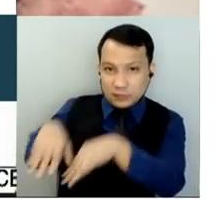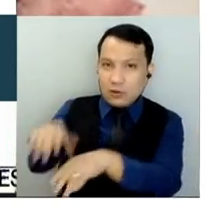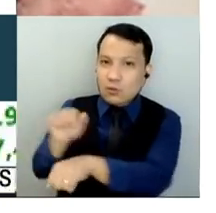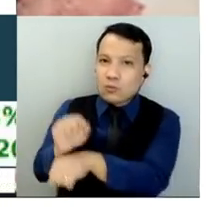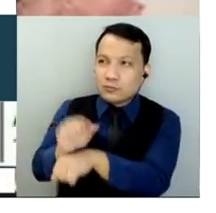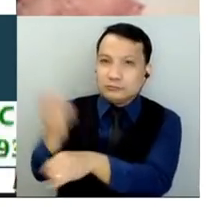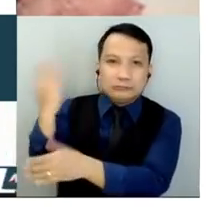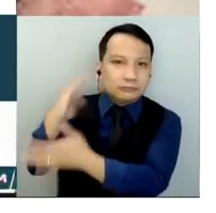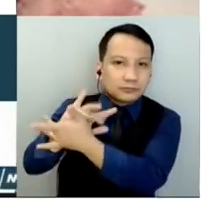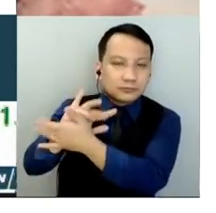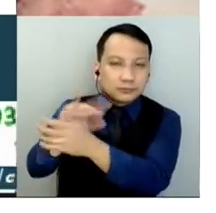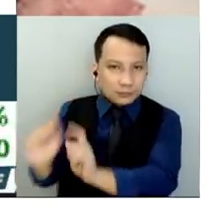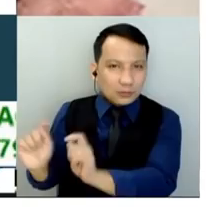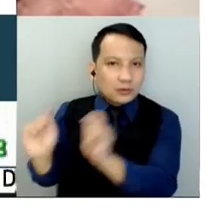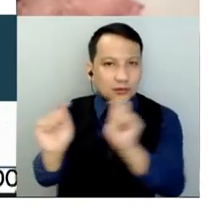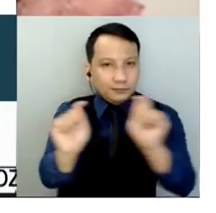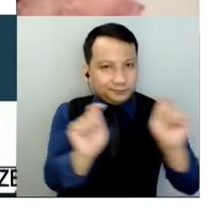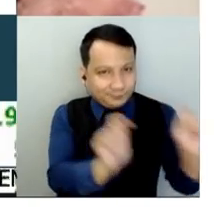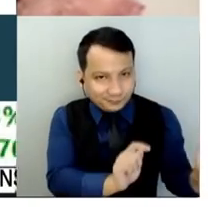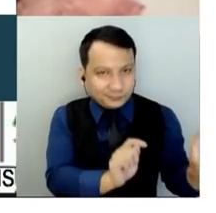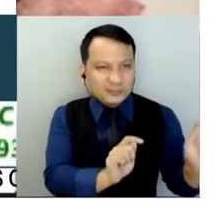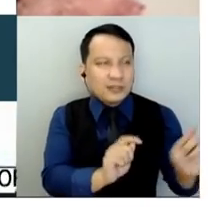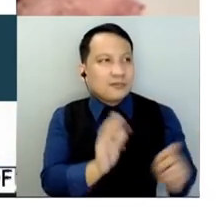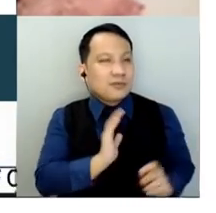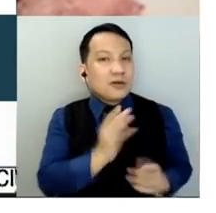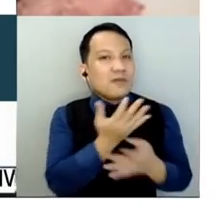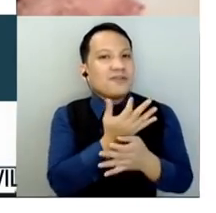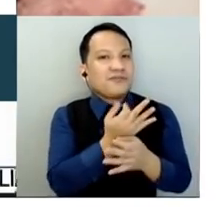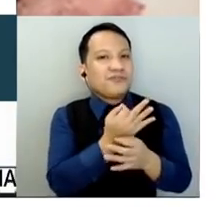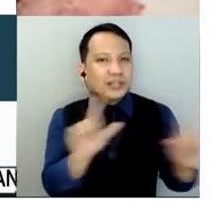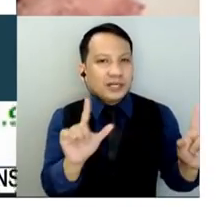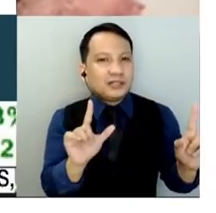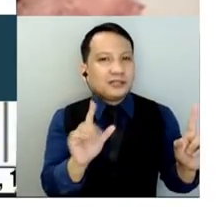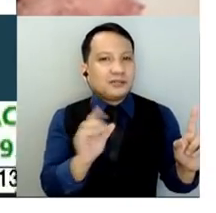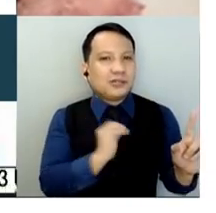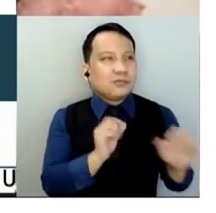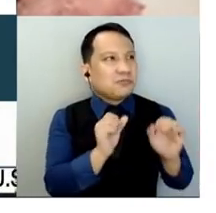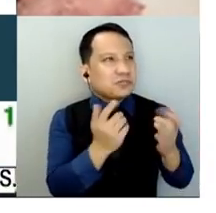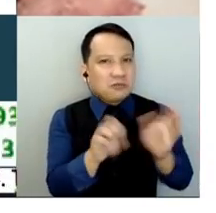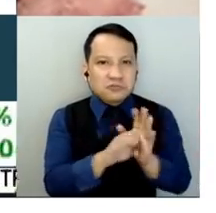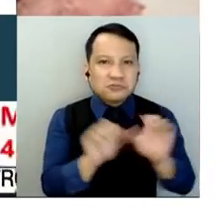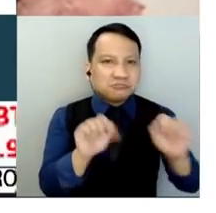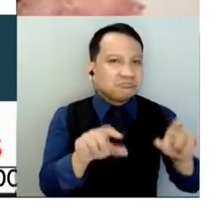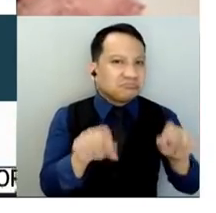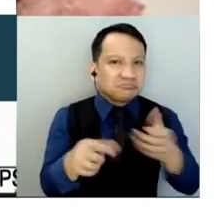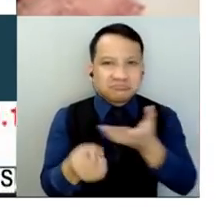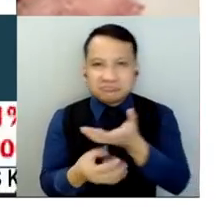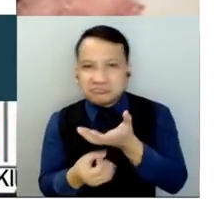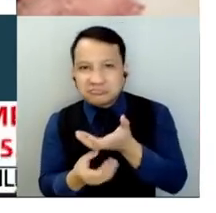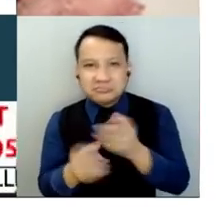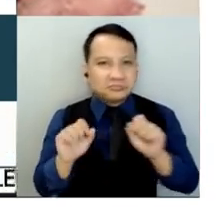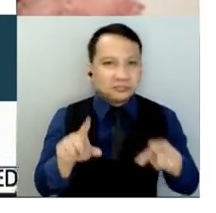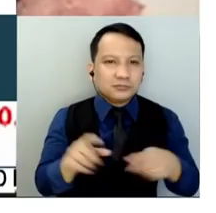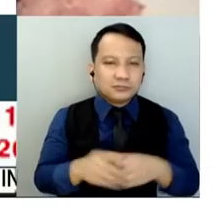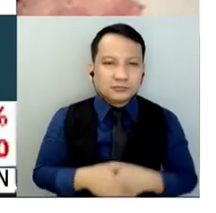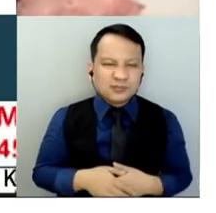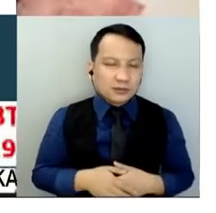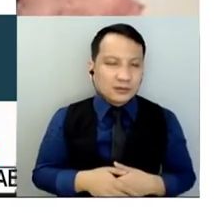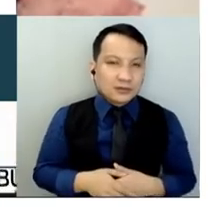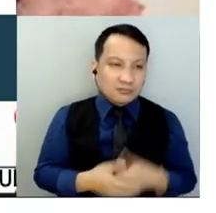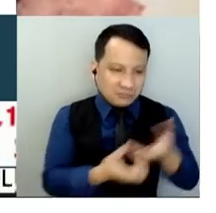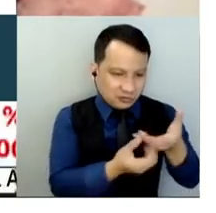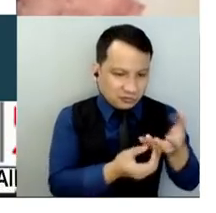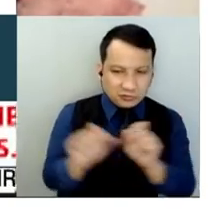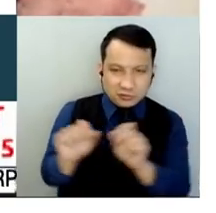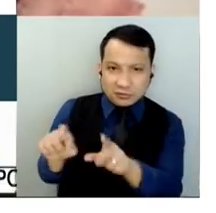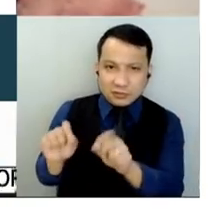the pandemic. And then maybe just to make both ends meet, they end up maybe selling, they end up cooking, and then selling online. And